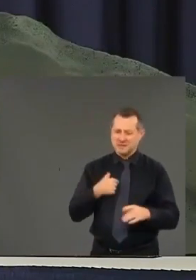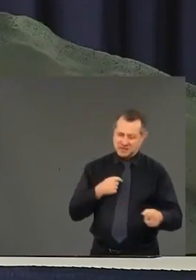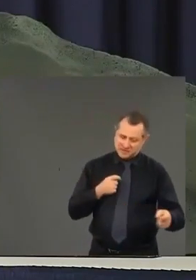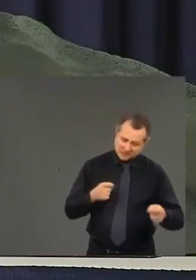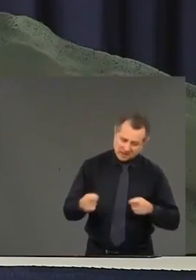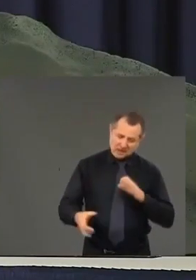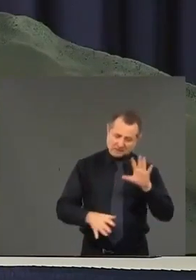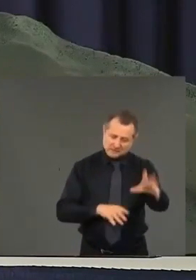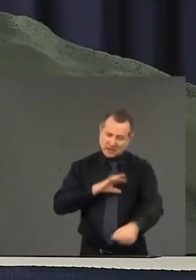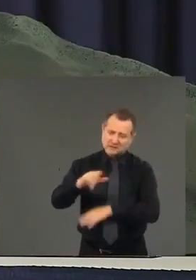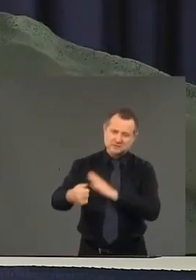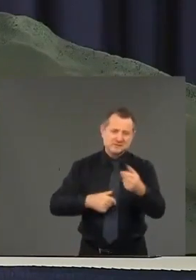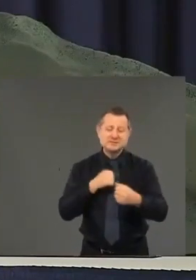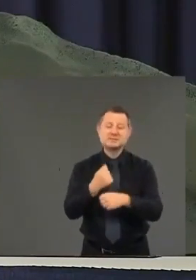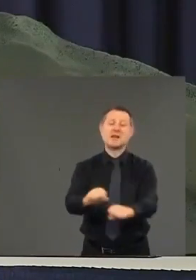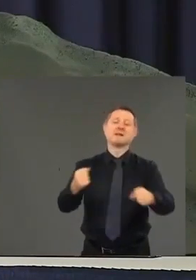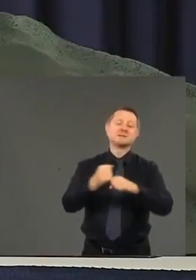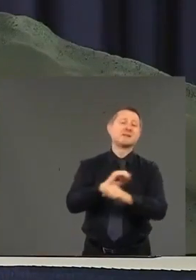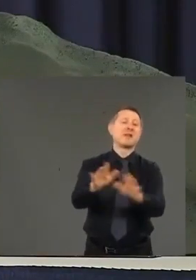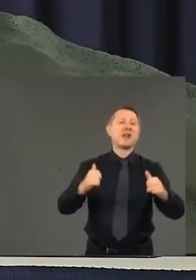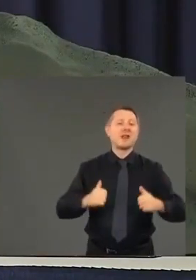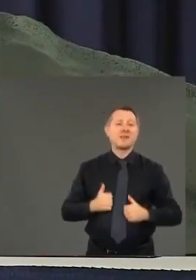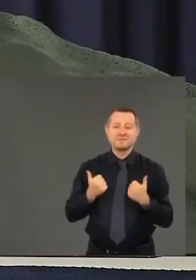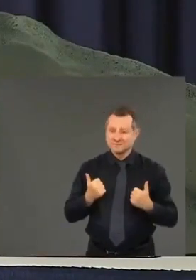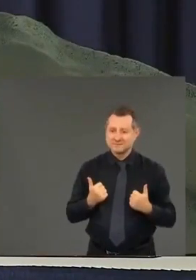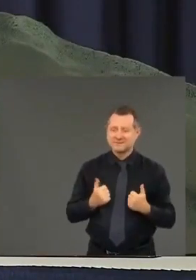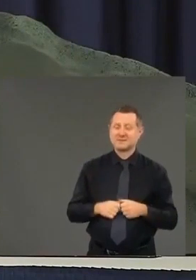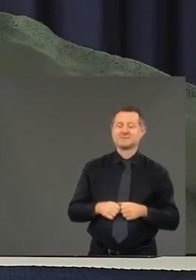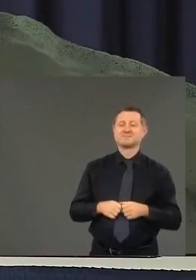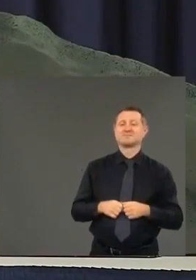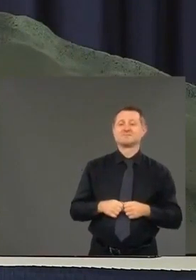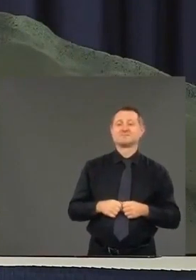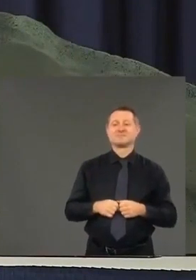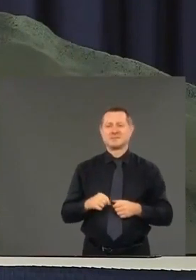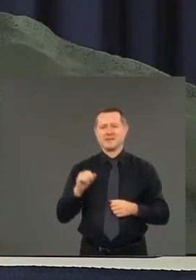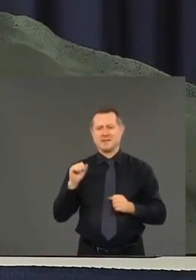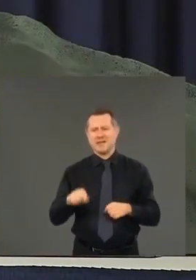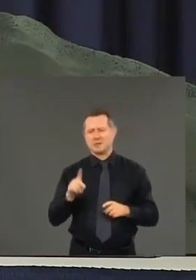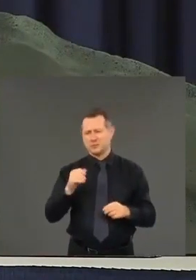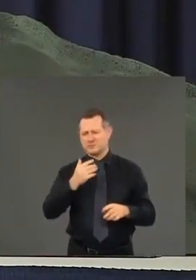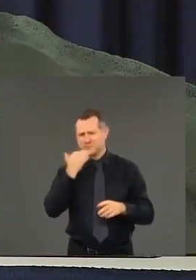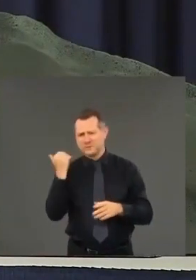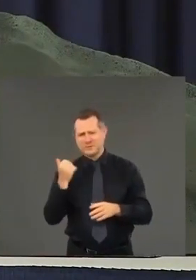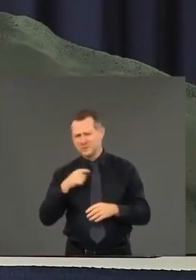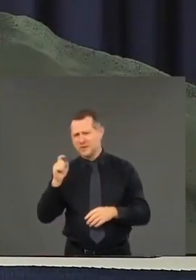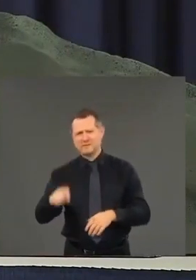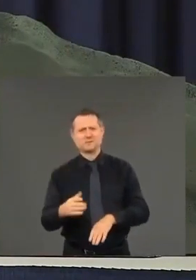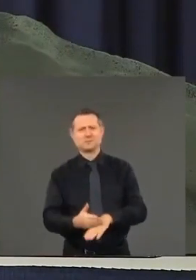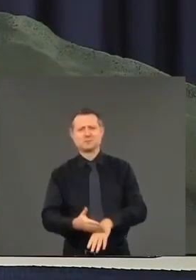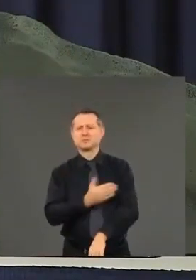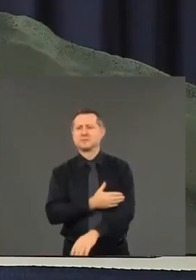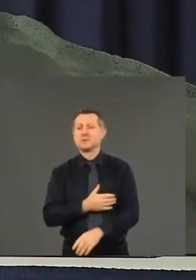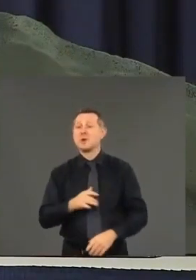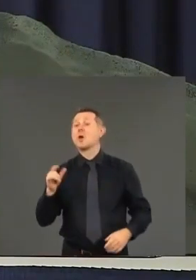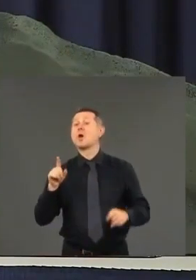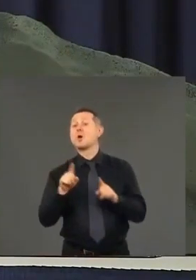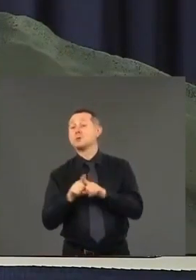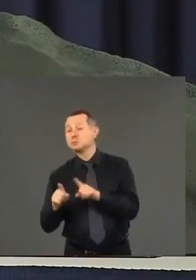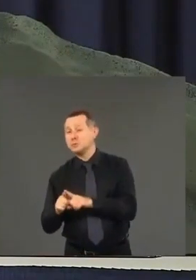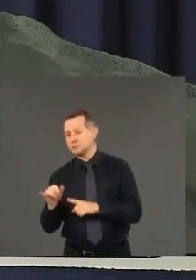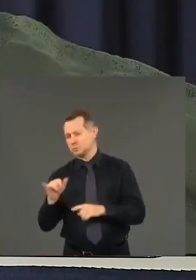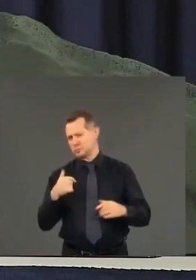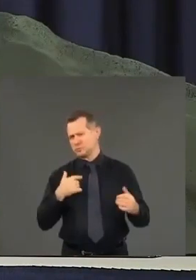life. We can do better than this. We must do better than this. I'm also concerned for the